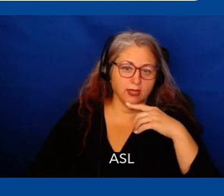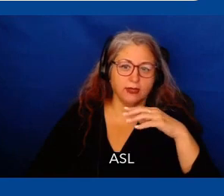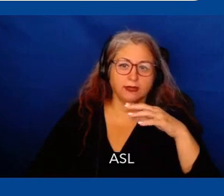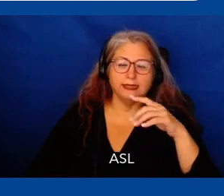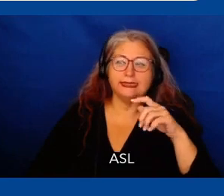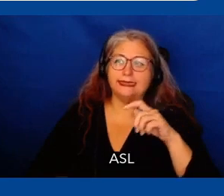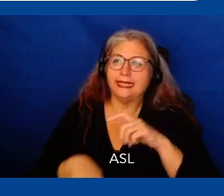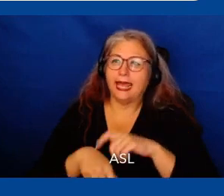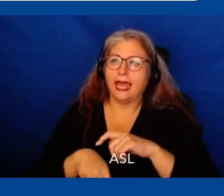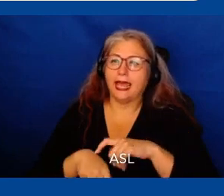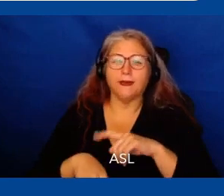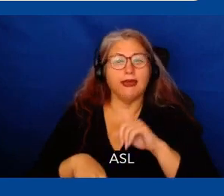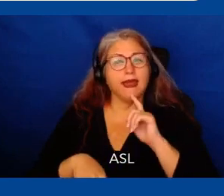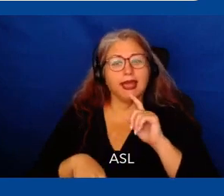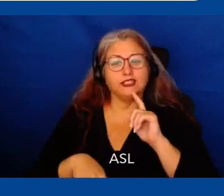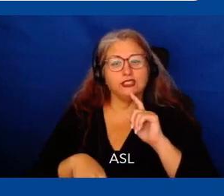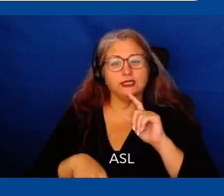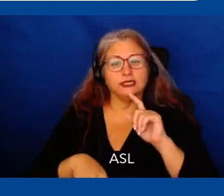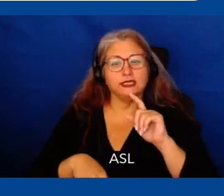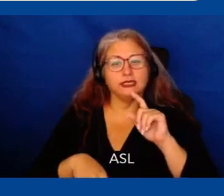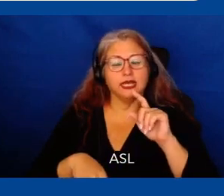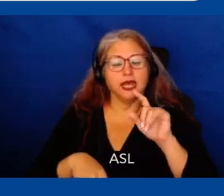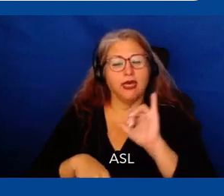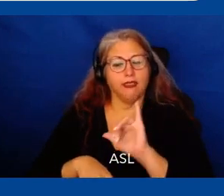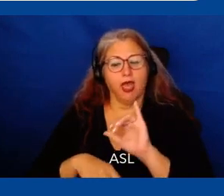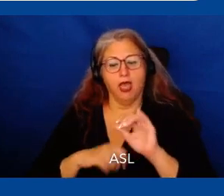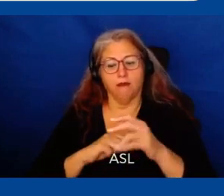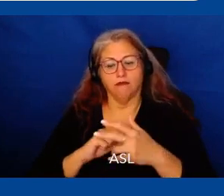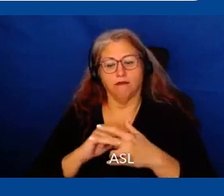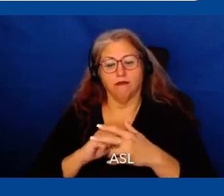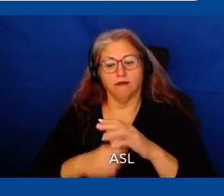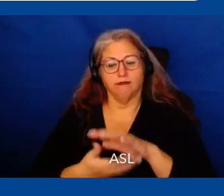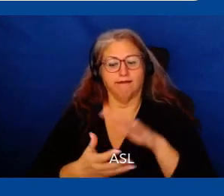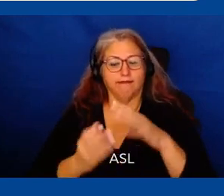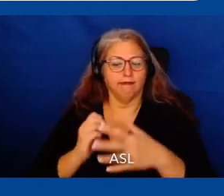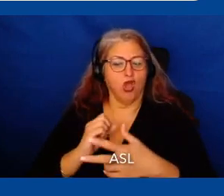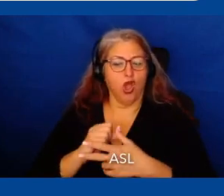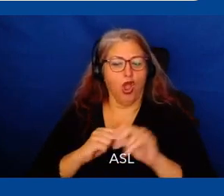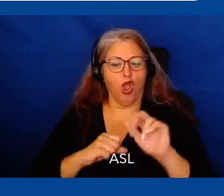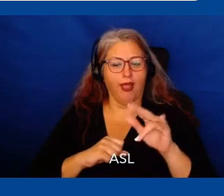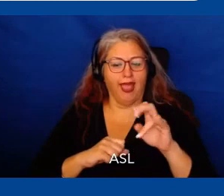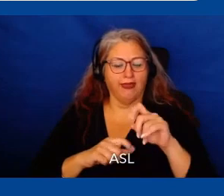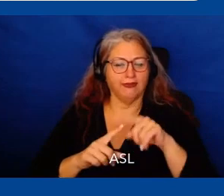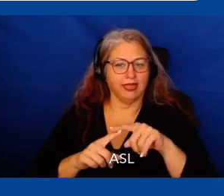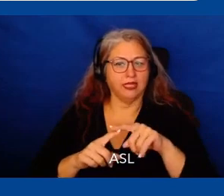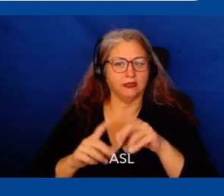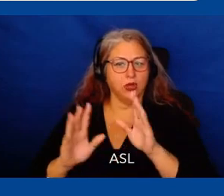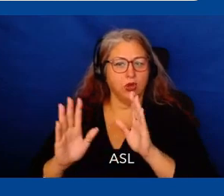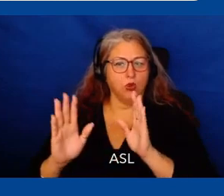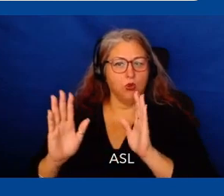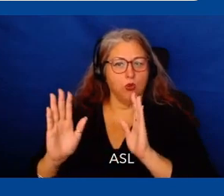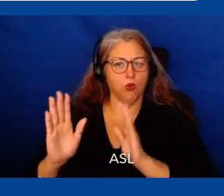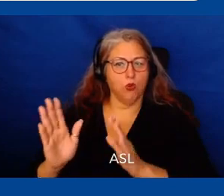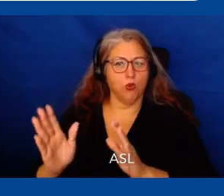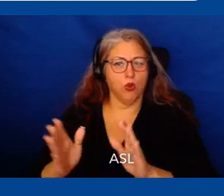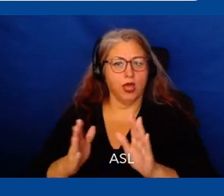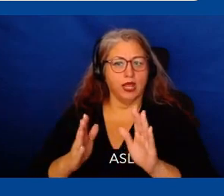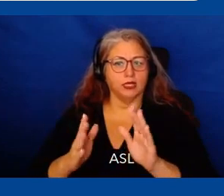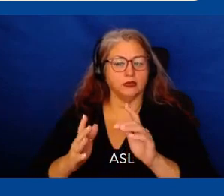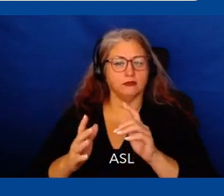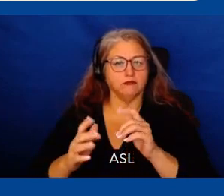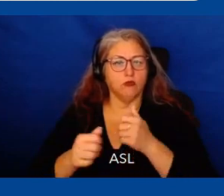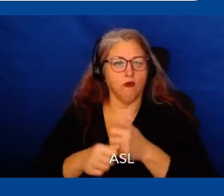Time. Actually, the archive is organized by